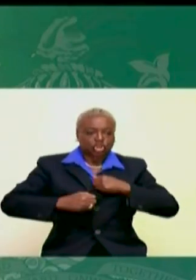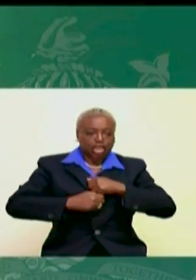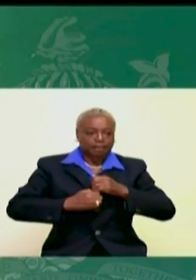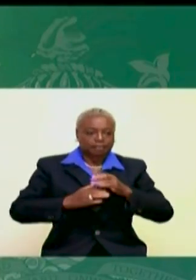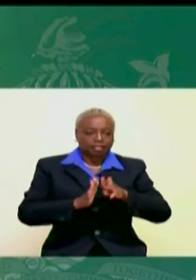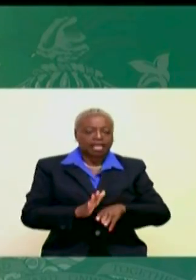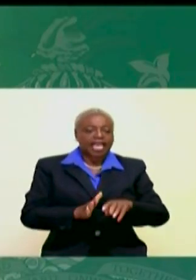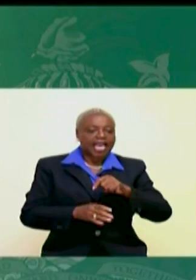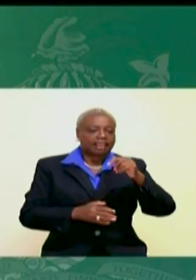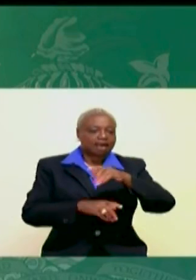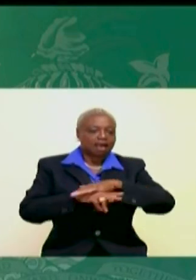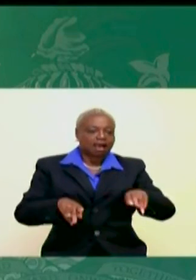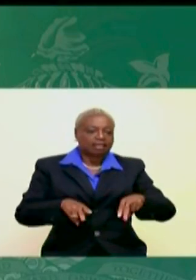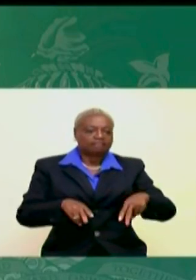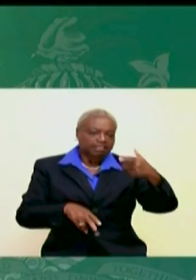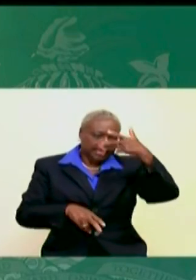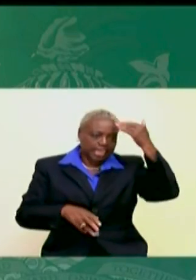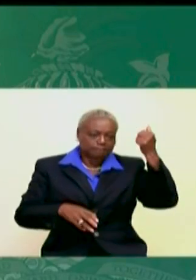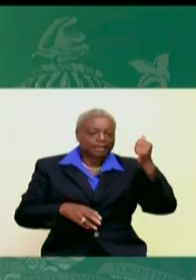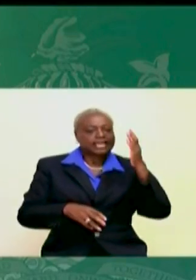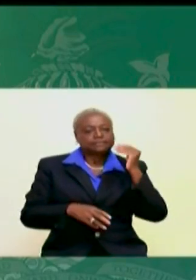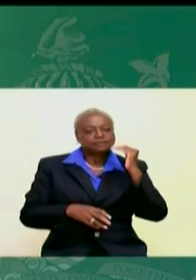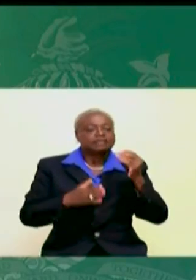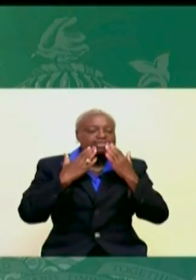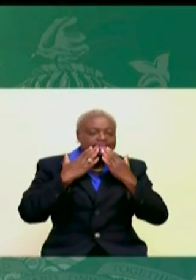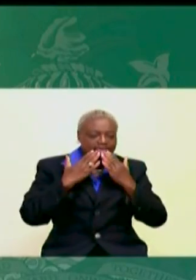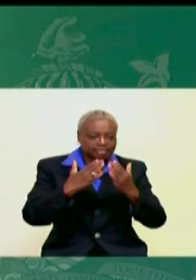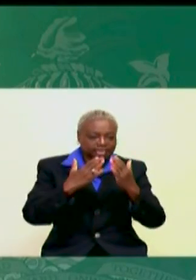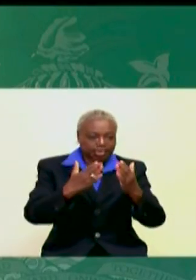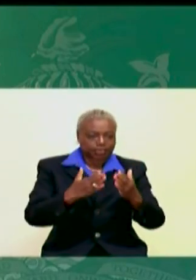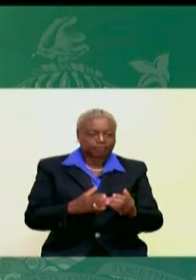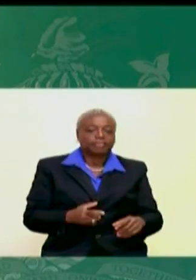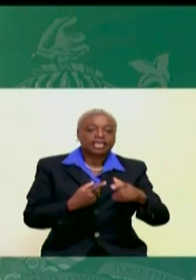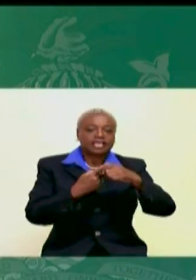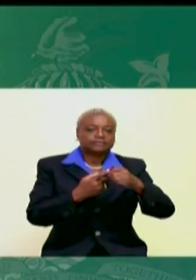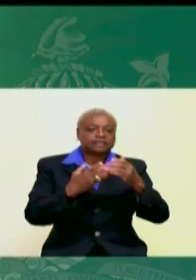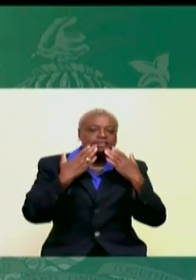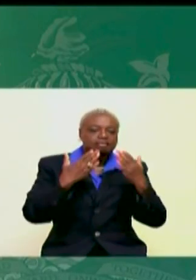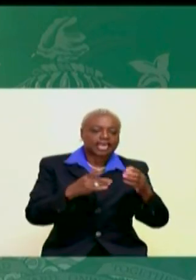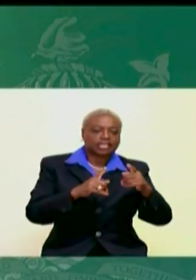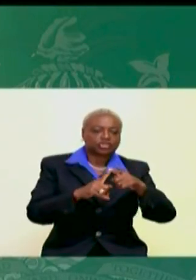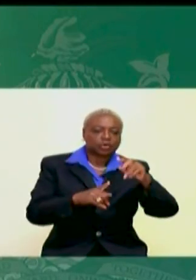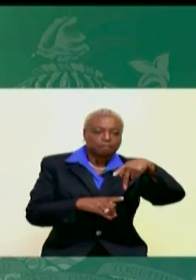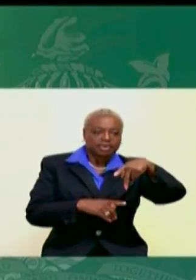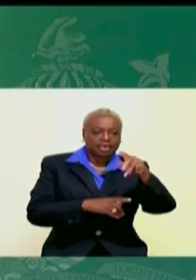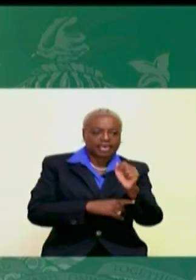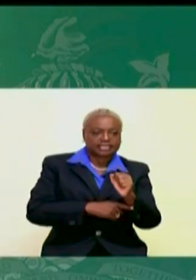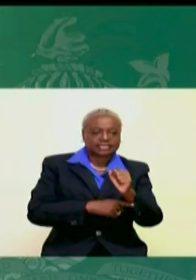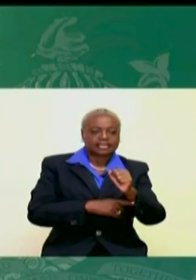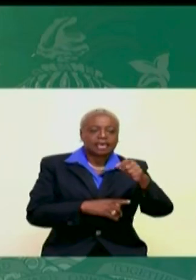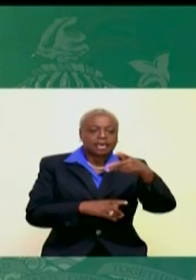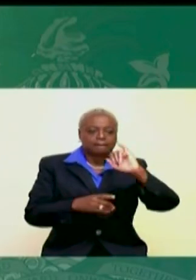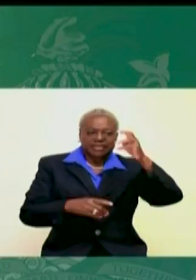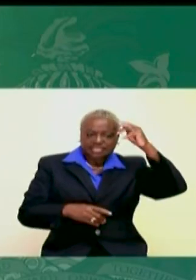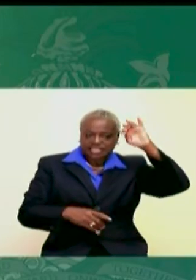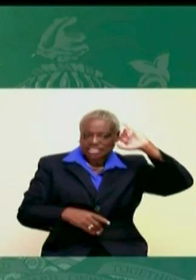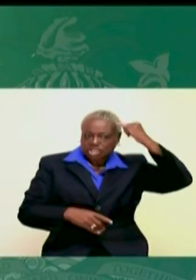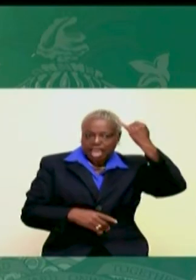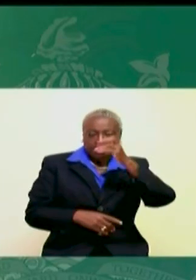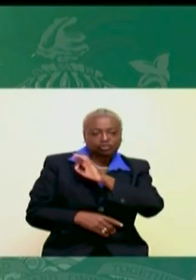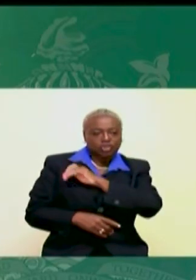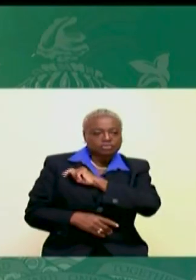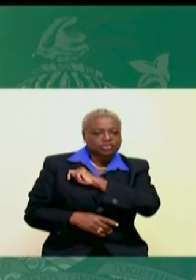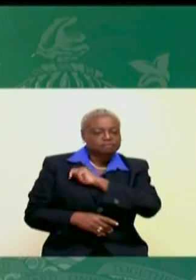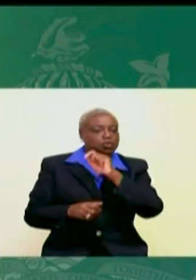an unforgettable experience, thank you. A special thank you to Permanent Secretary, Mr. Jack Thompson, who has